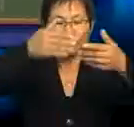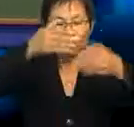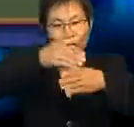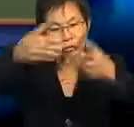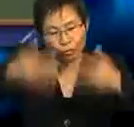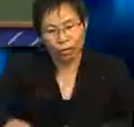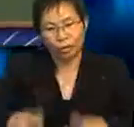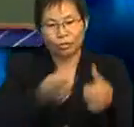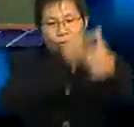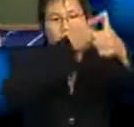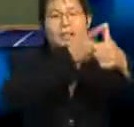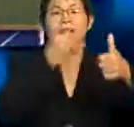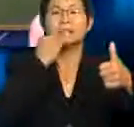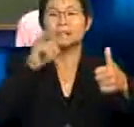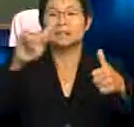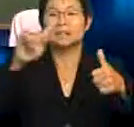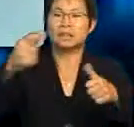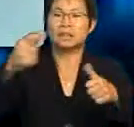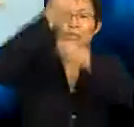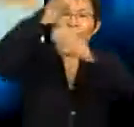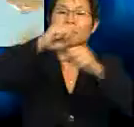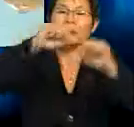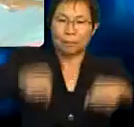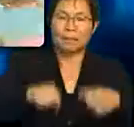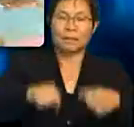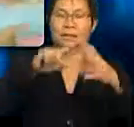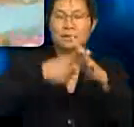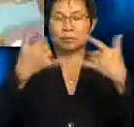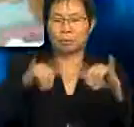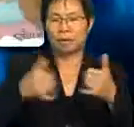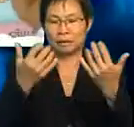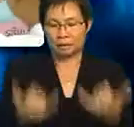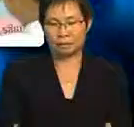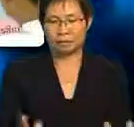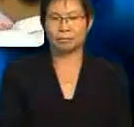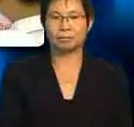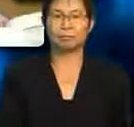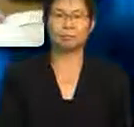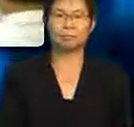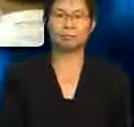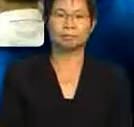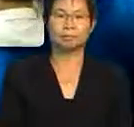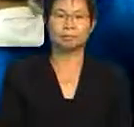The pupil who finished first is the winner. Okay, you may start playing now.